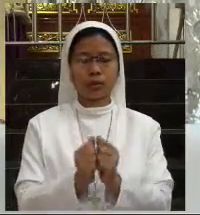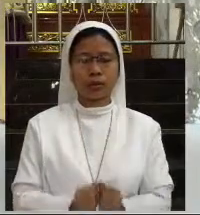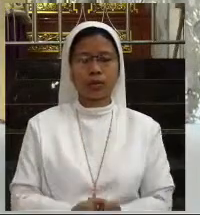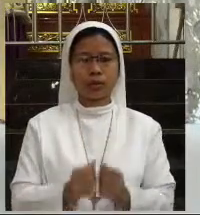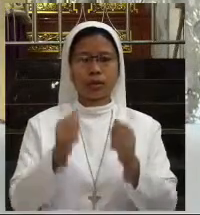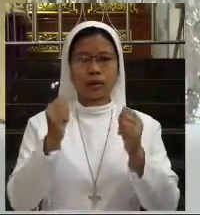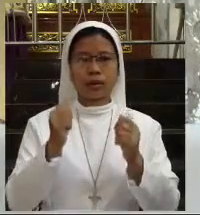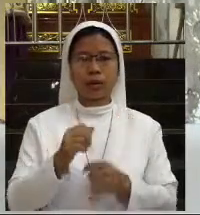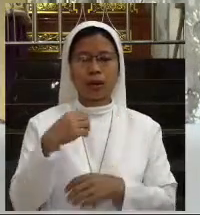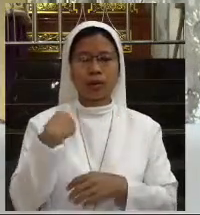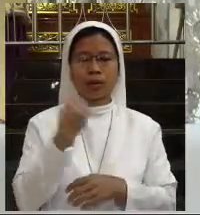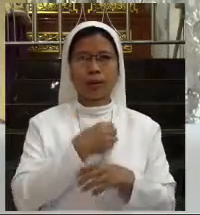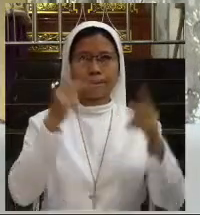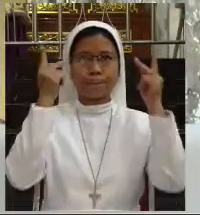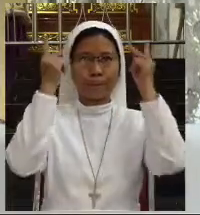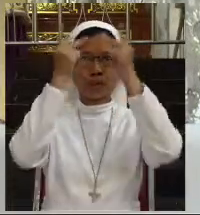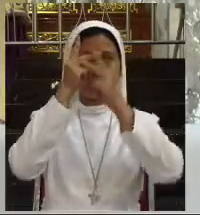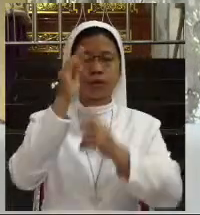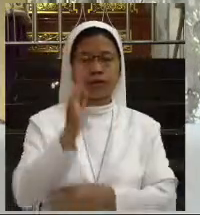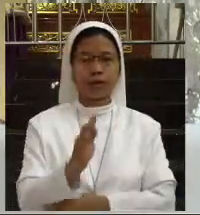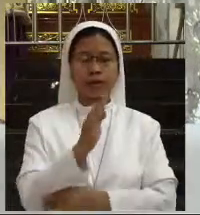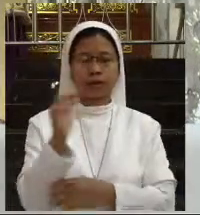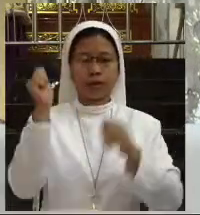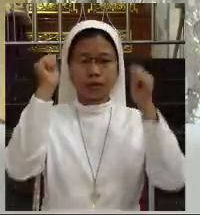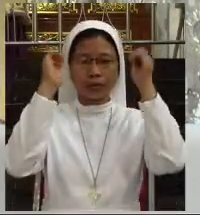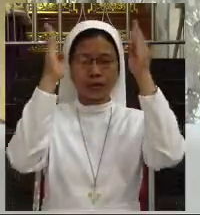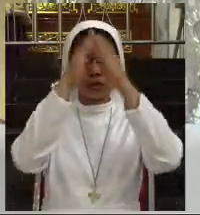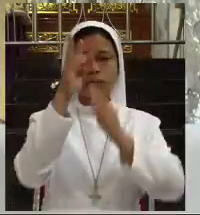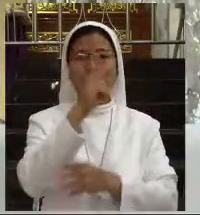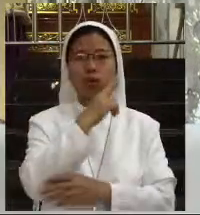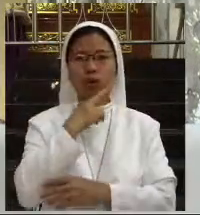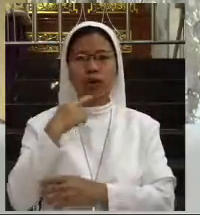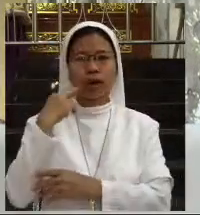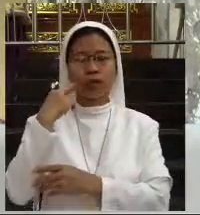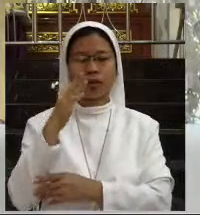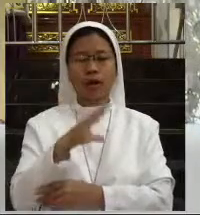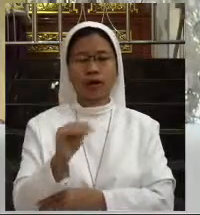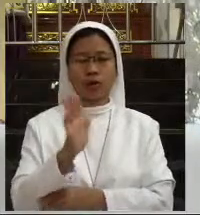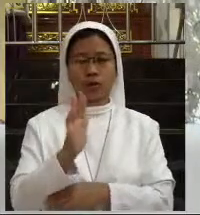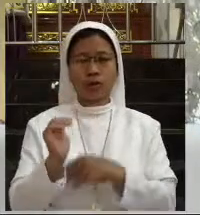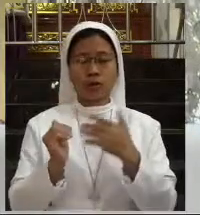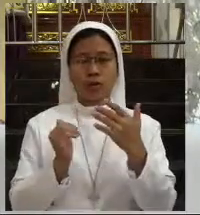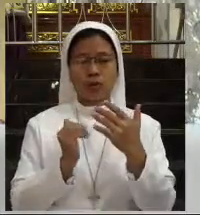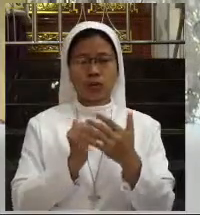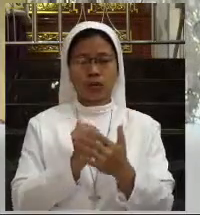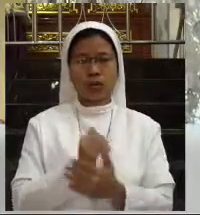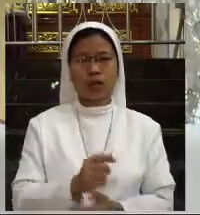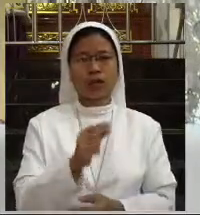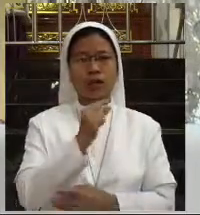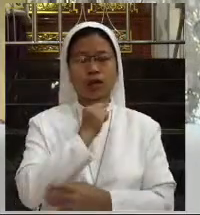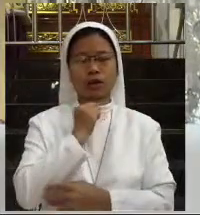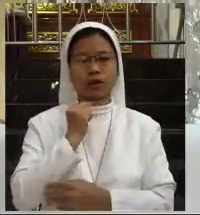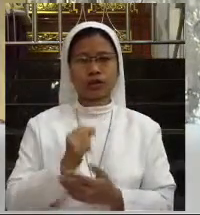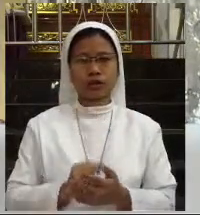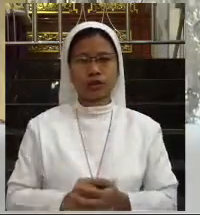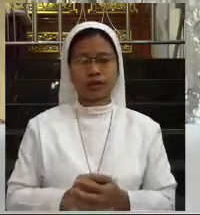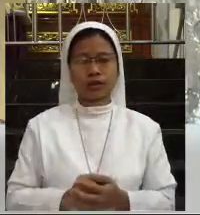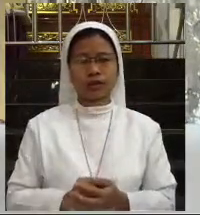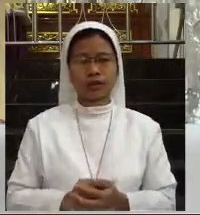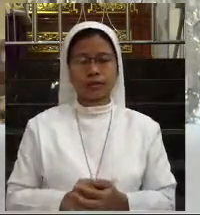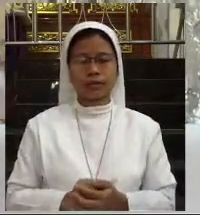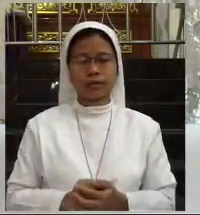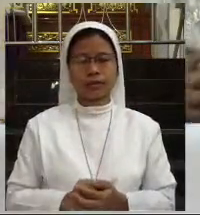our Pope, and Rolando, our Bishop, and all the clergy.